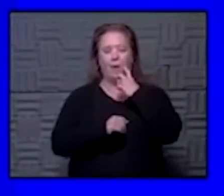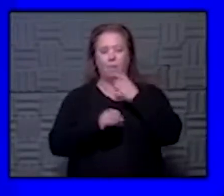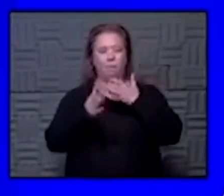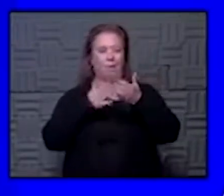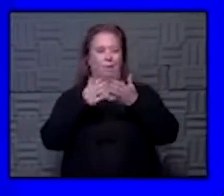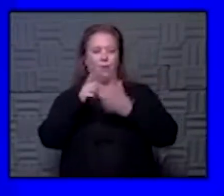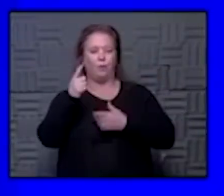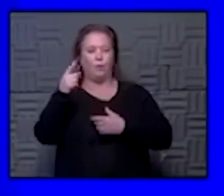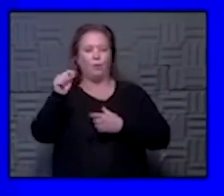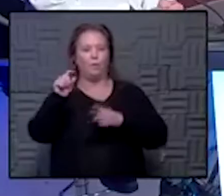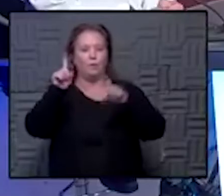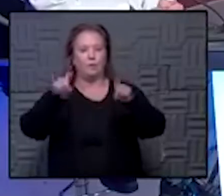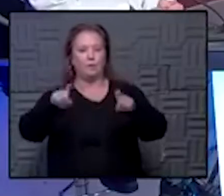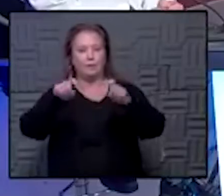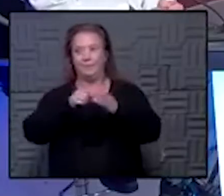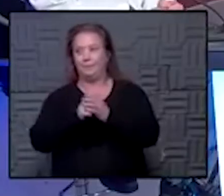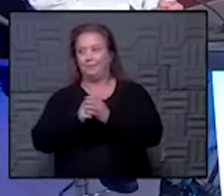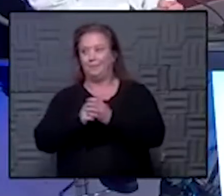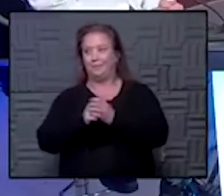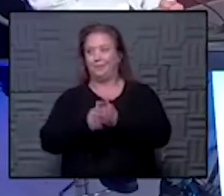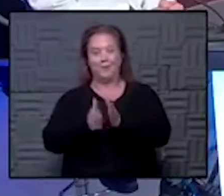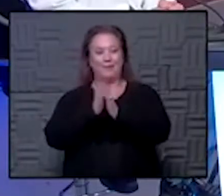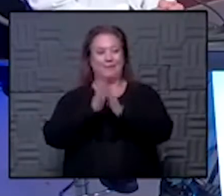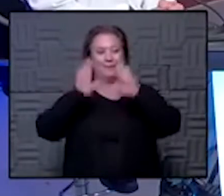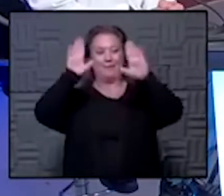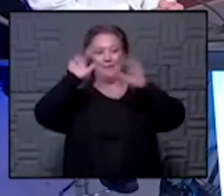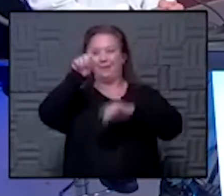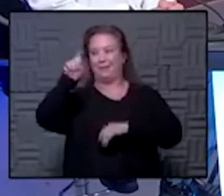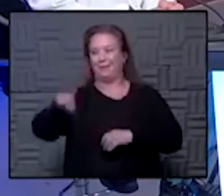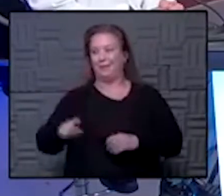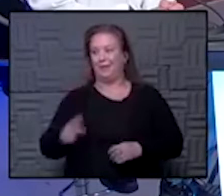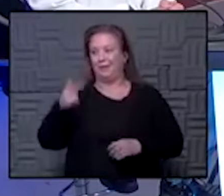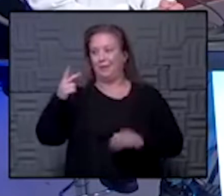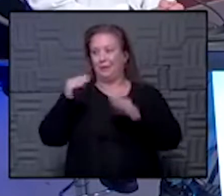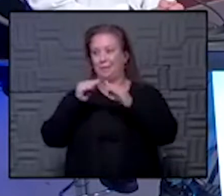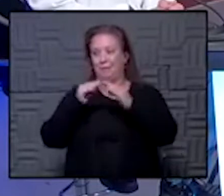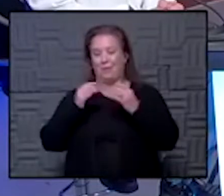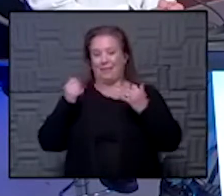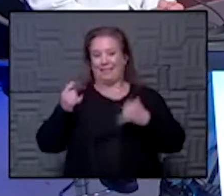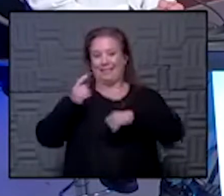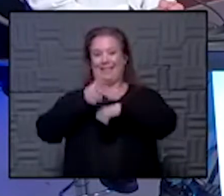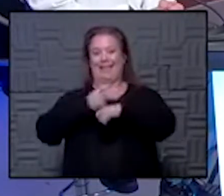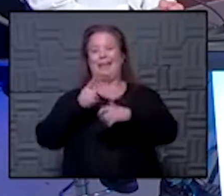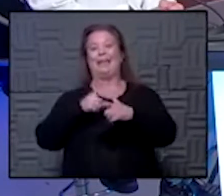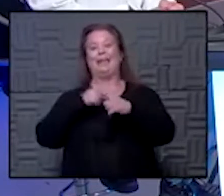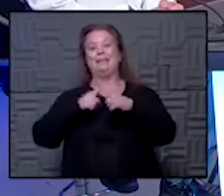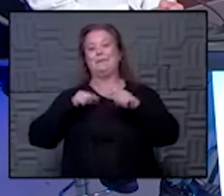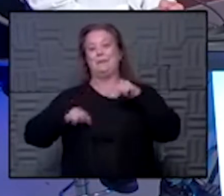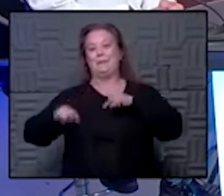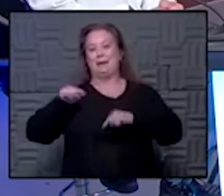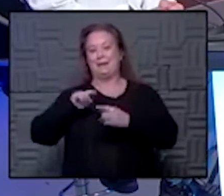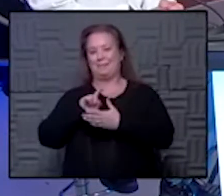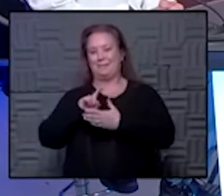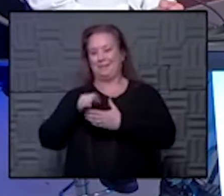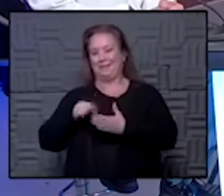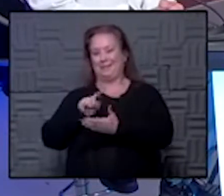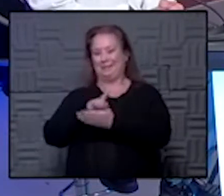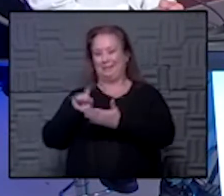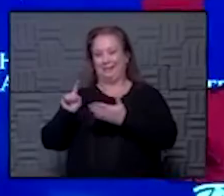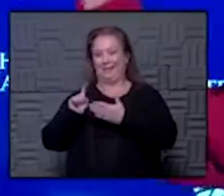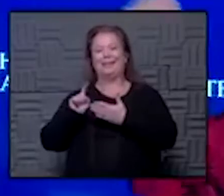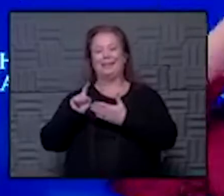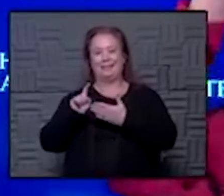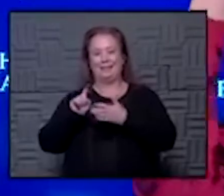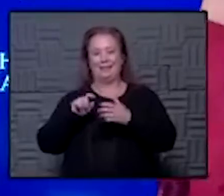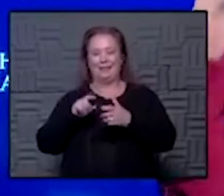you go to get tested. Okay, you're asking really good questions today, and I'm going to do 3 more that came in today, and then we're going to backtrack. But go ahead, if you still have more questions,